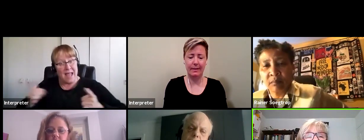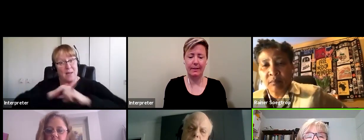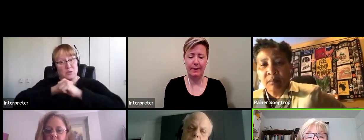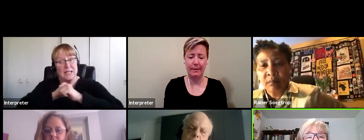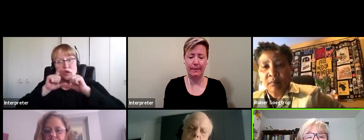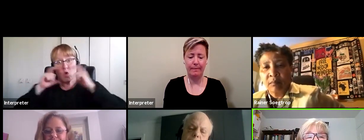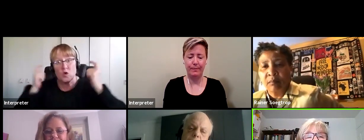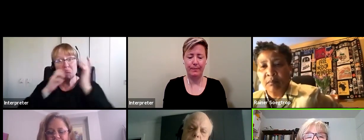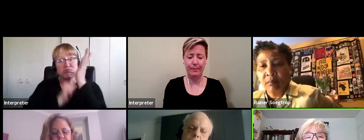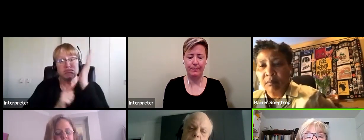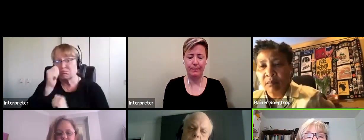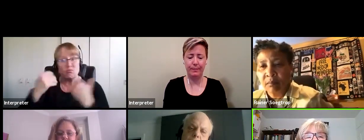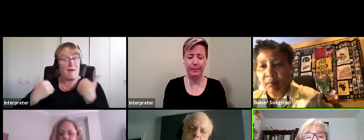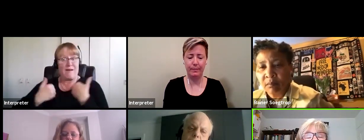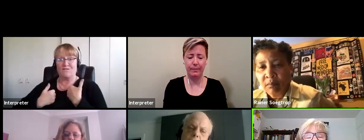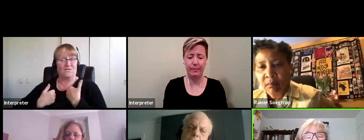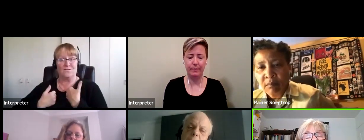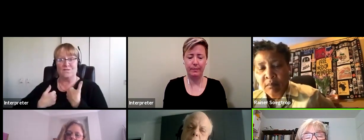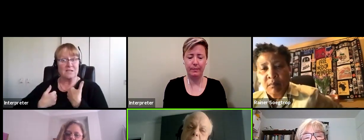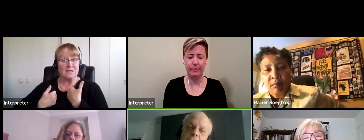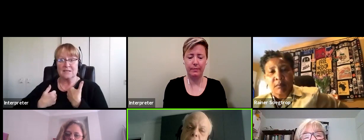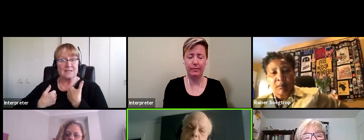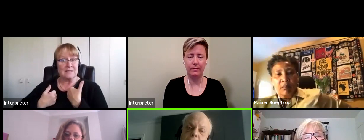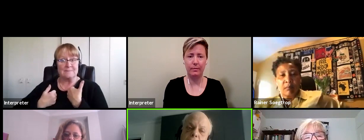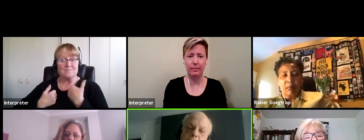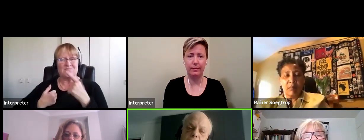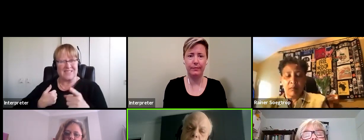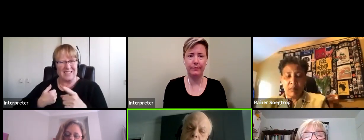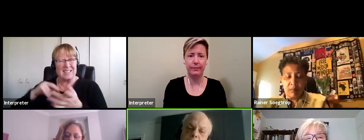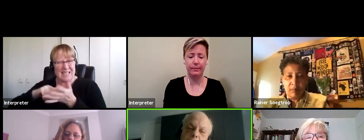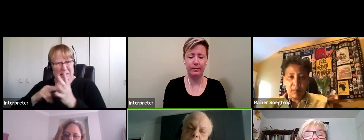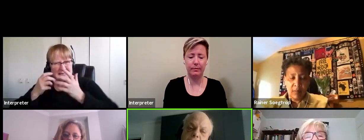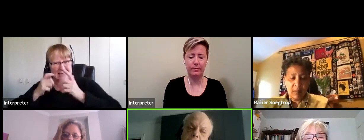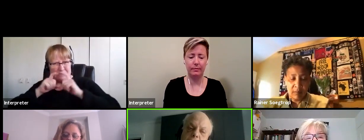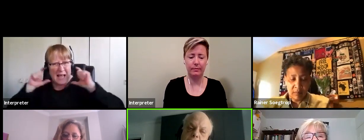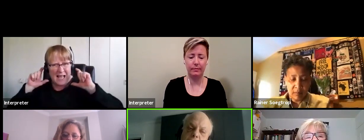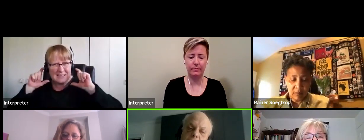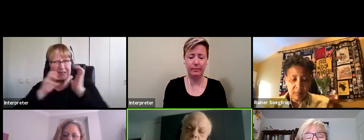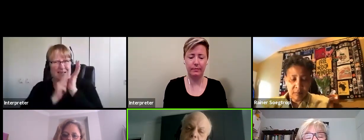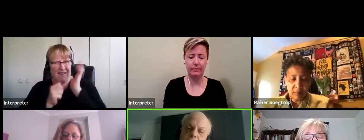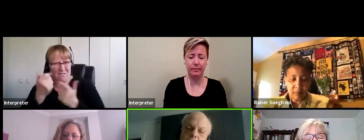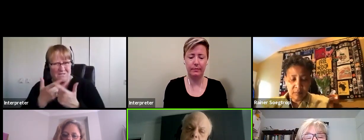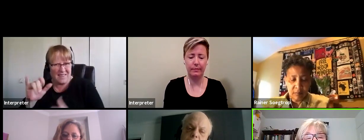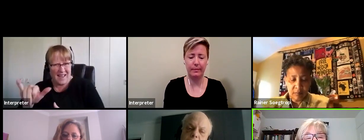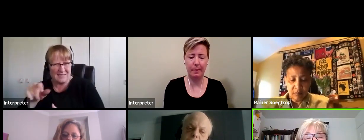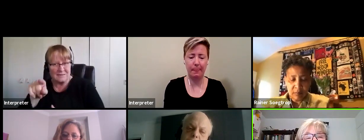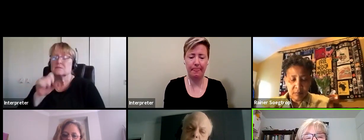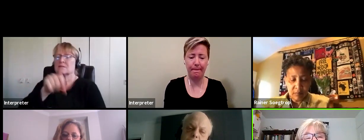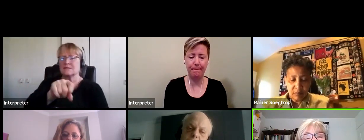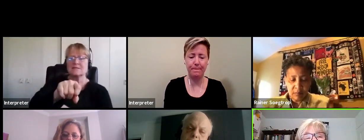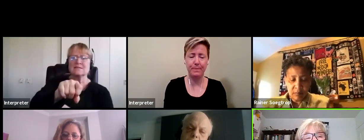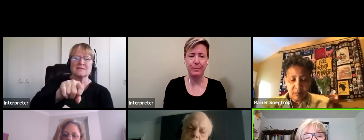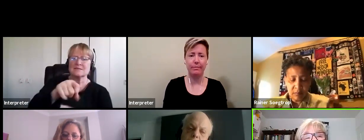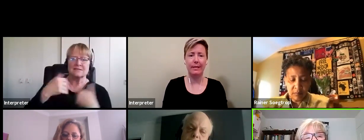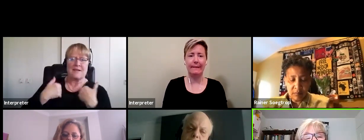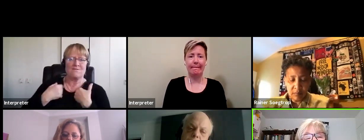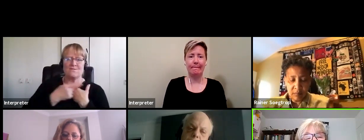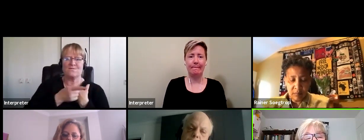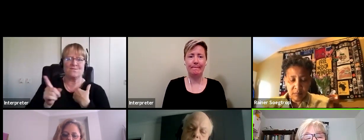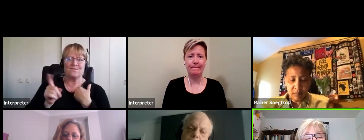devices that they need to go into homes. You're talking about masks. That's a problem. You're talking about masks and that sort of thing. Exactly.